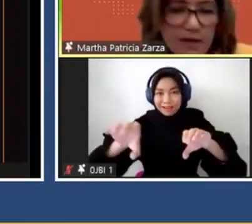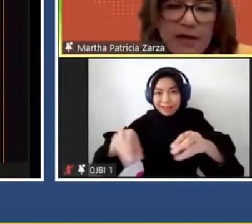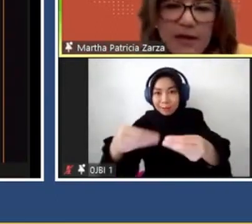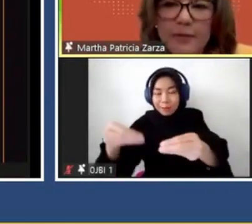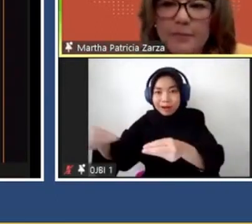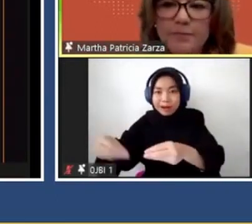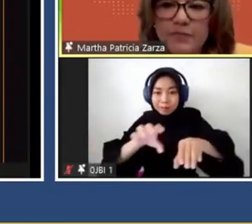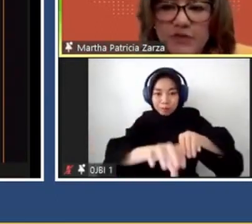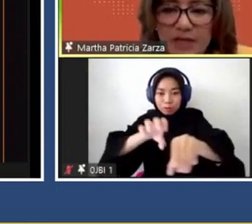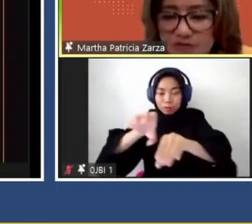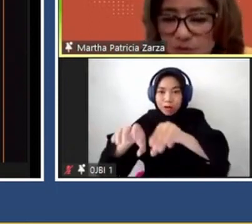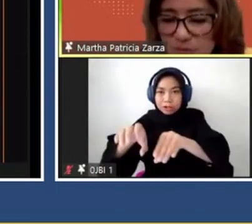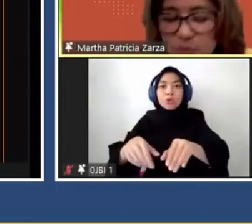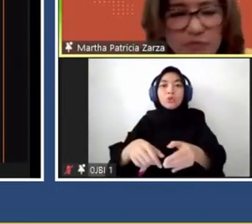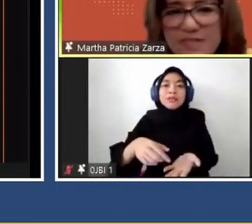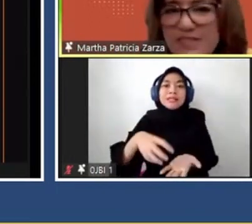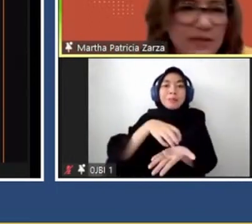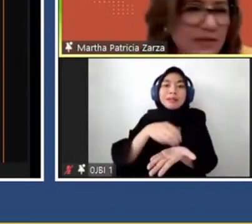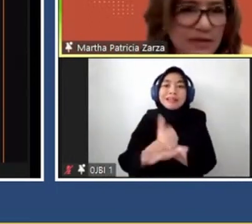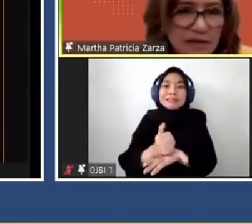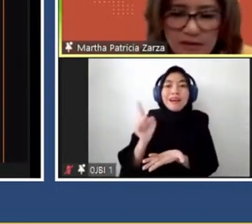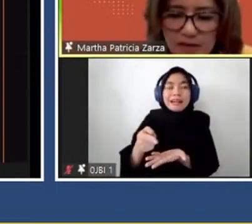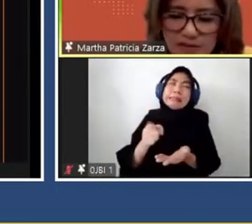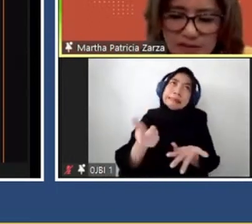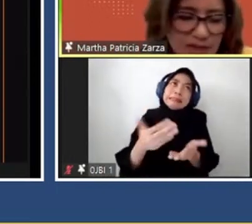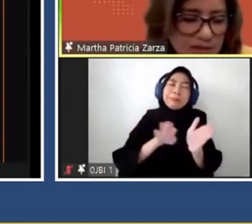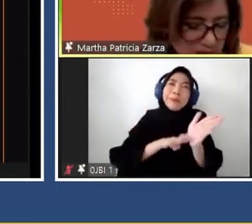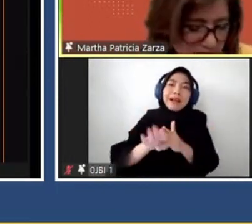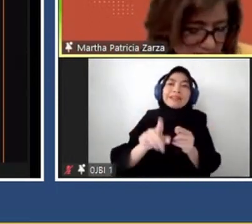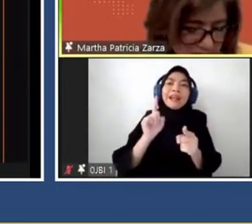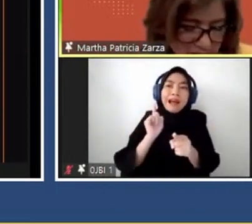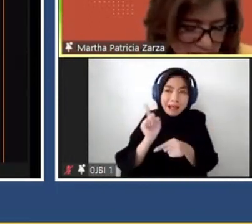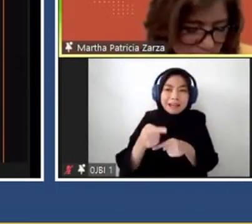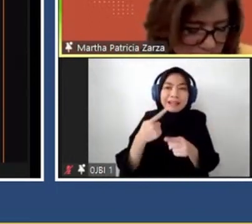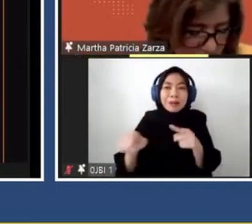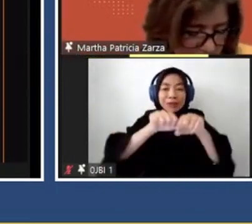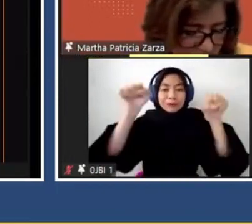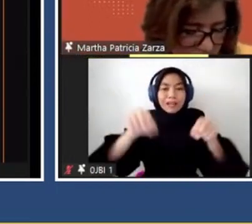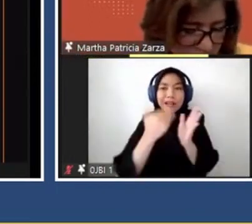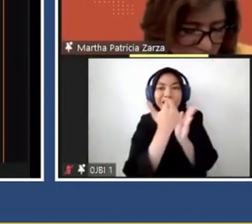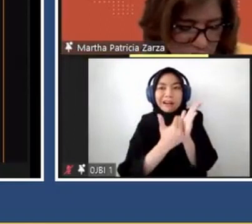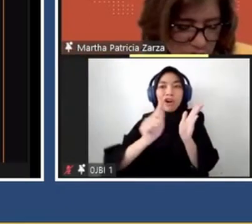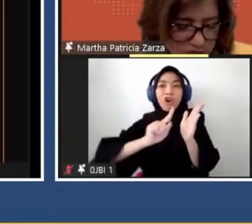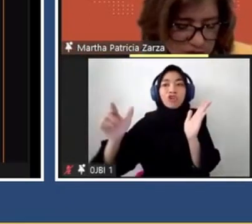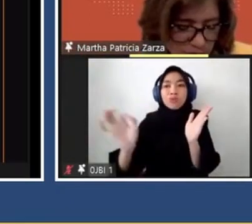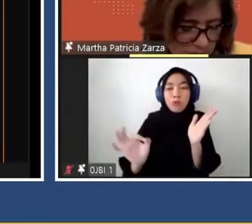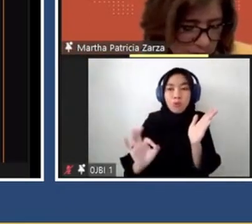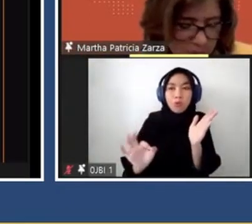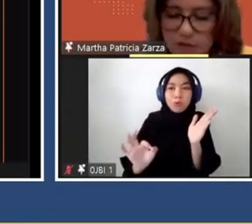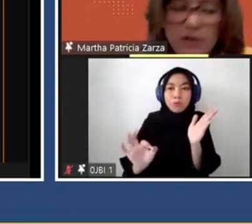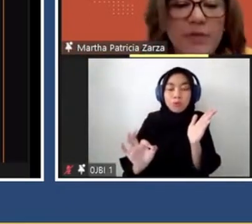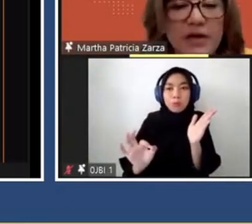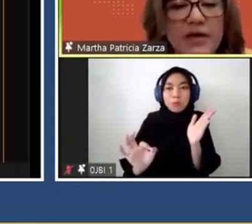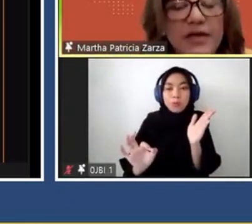community. So it had some improvements, but didn't get the standards that were needed for emission of CO